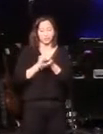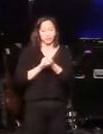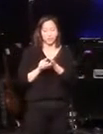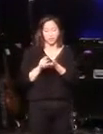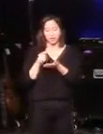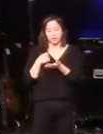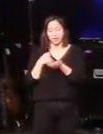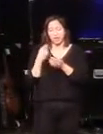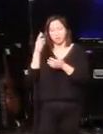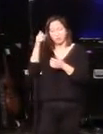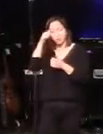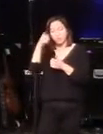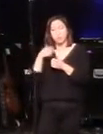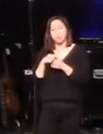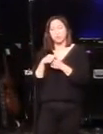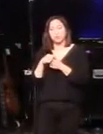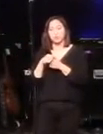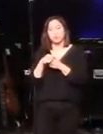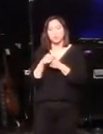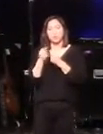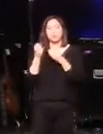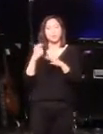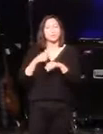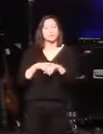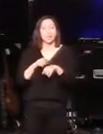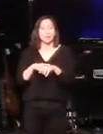that I believe there are angels with a sandwich,